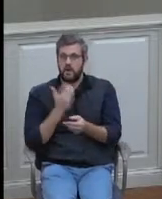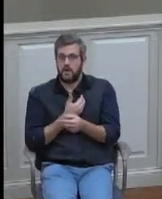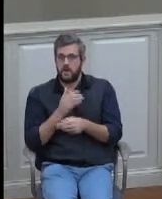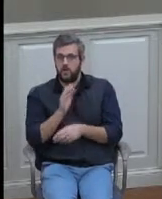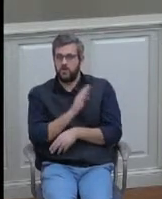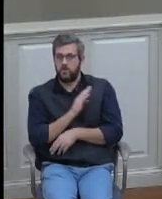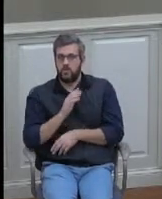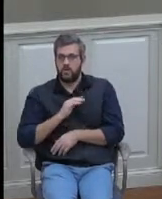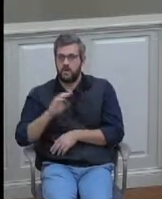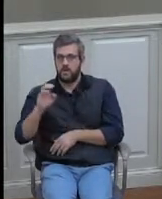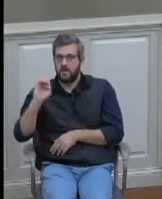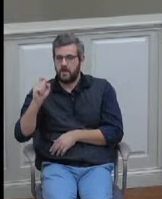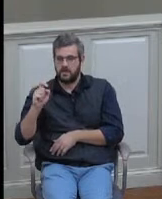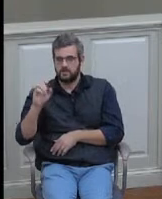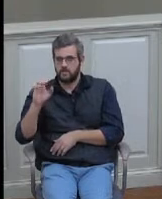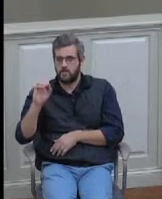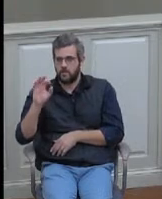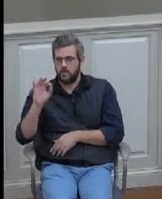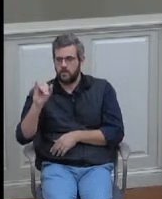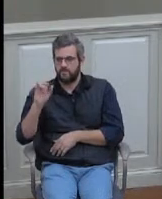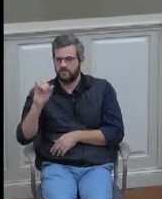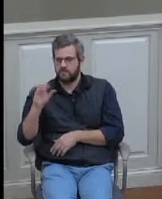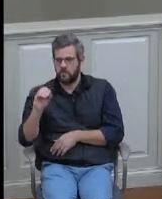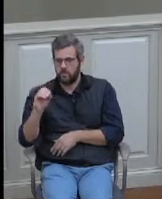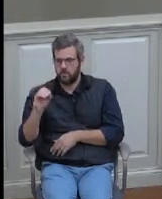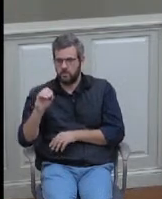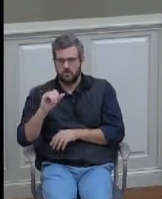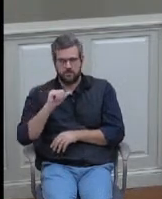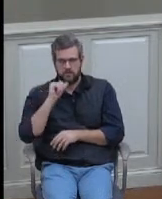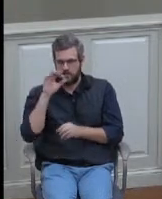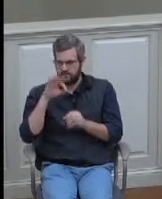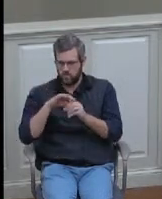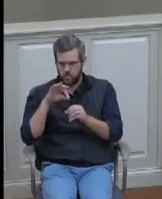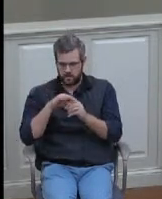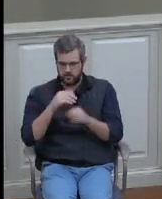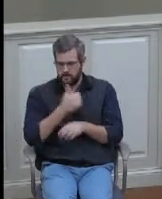ex officio non-voting directors of the Industrial